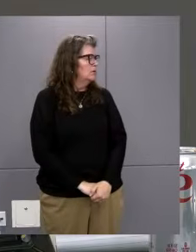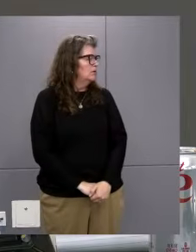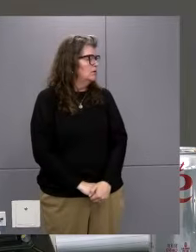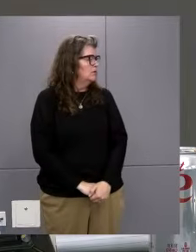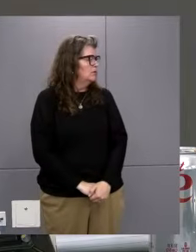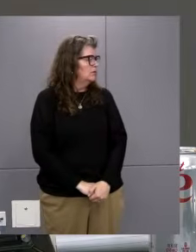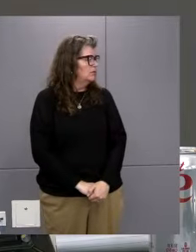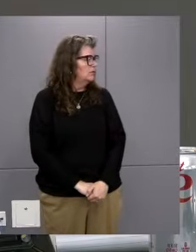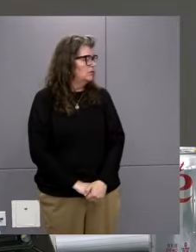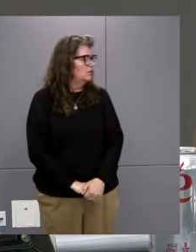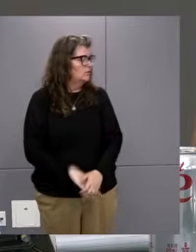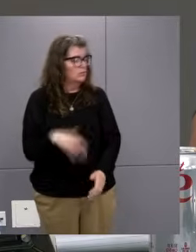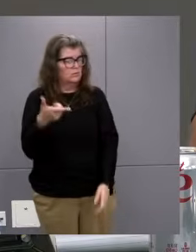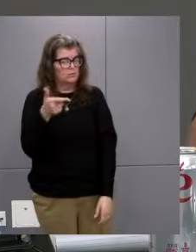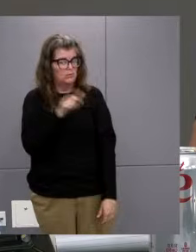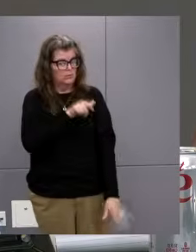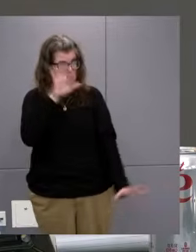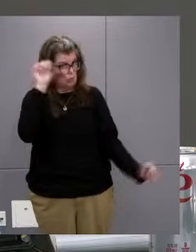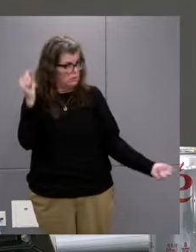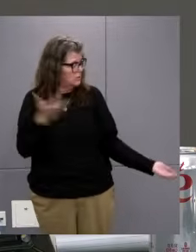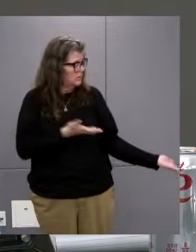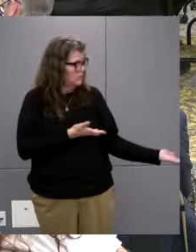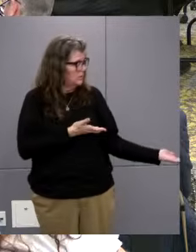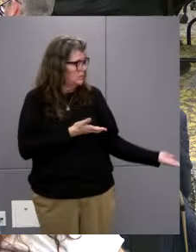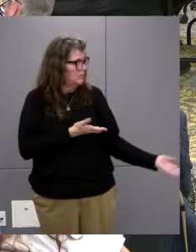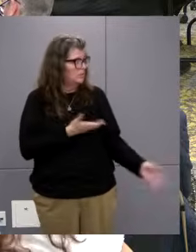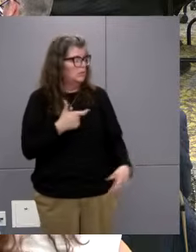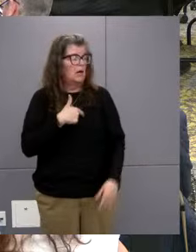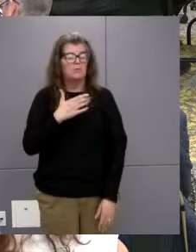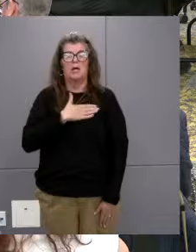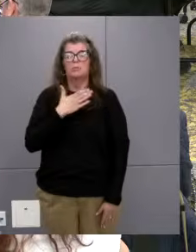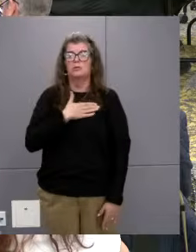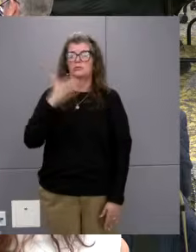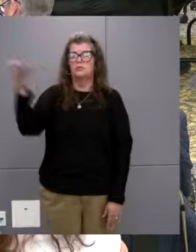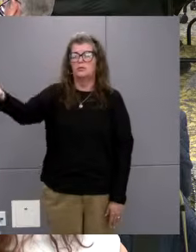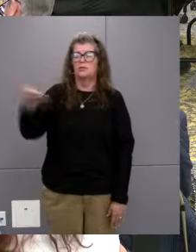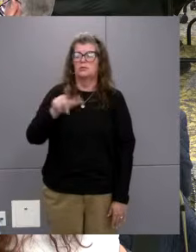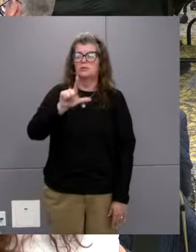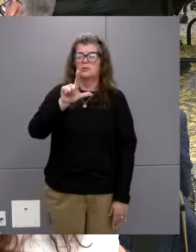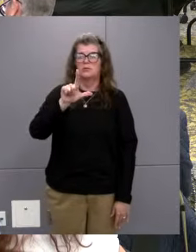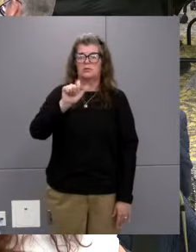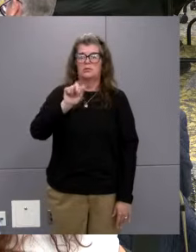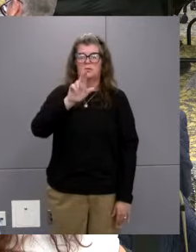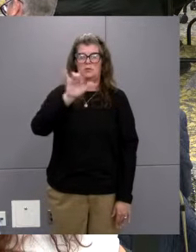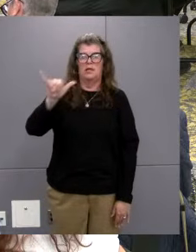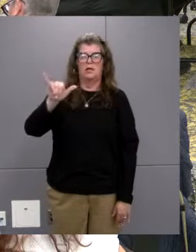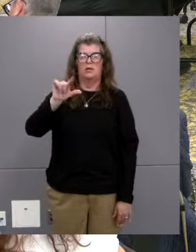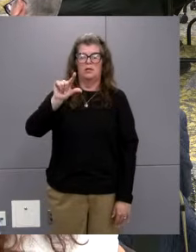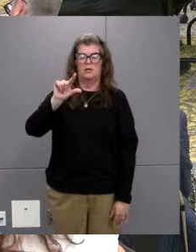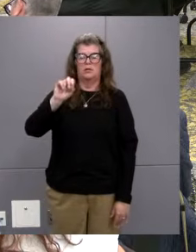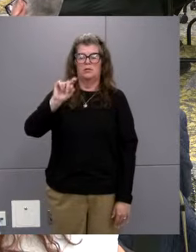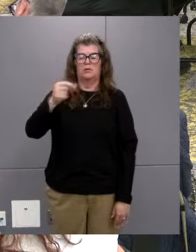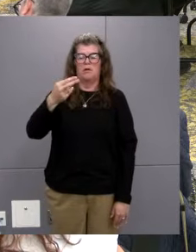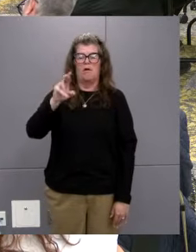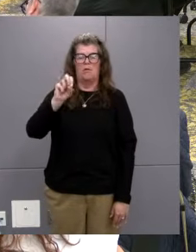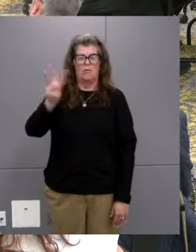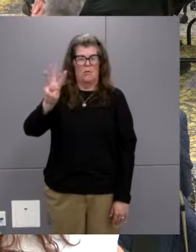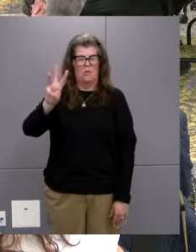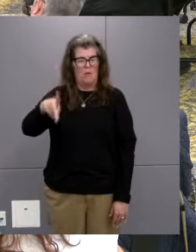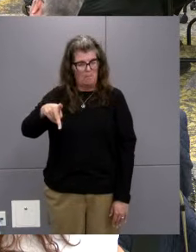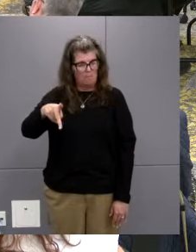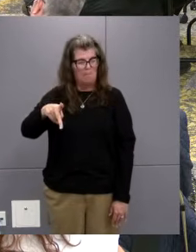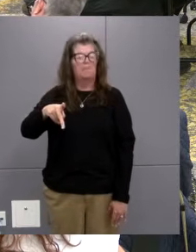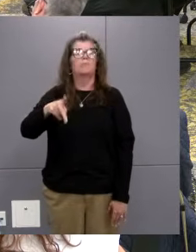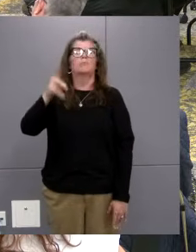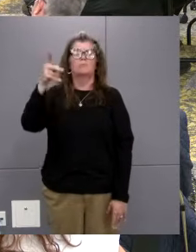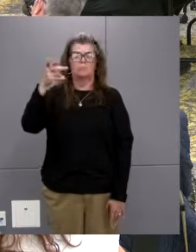go with? Sure. I am happy to introduce Larry Gothrop, Chief Financial and Administrative Officer, to